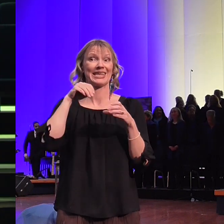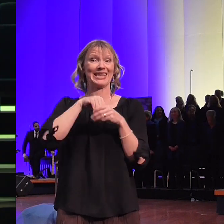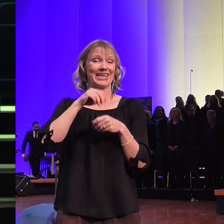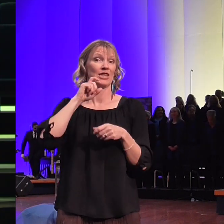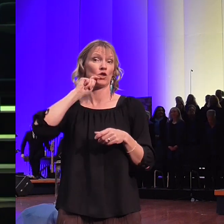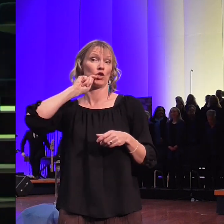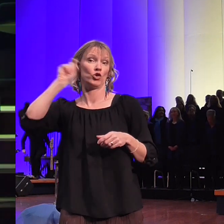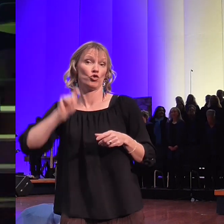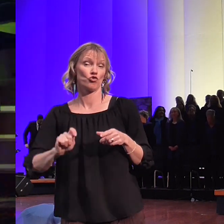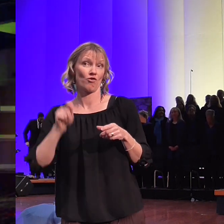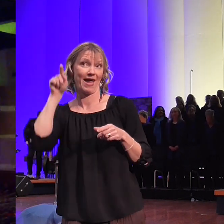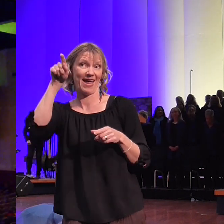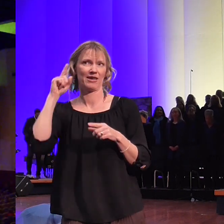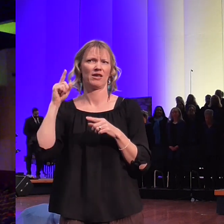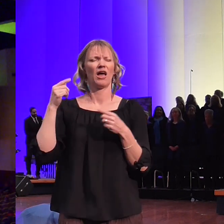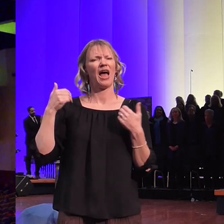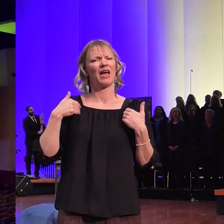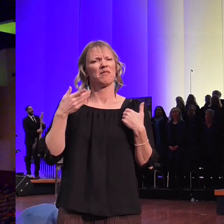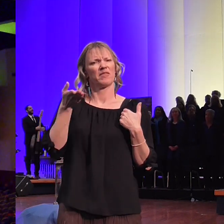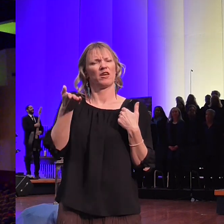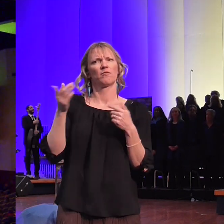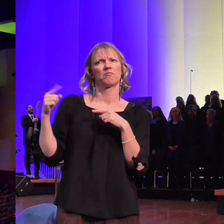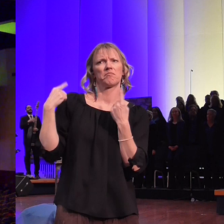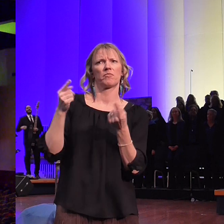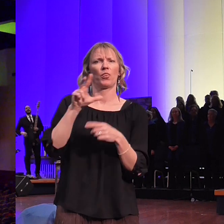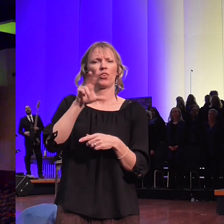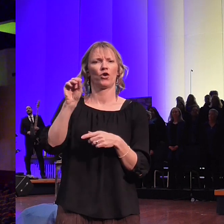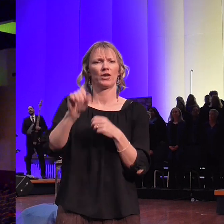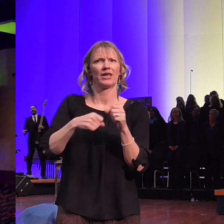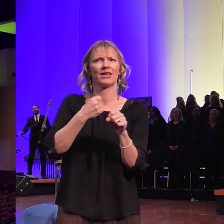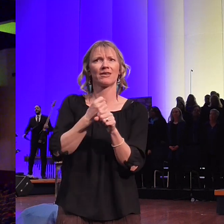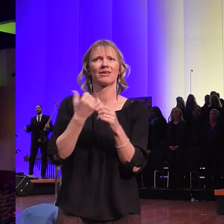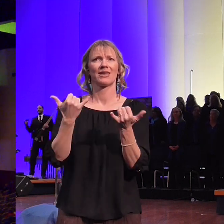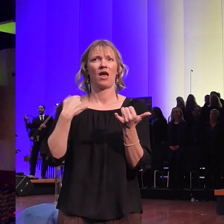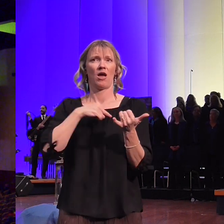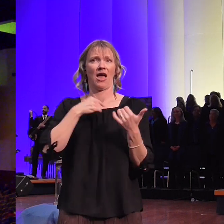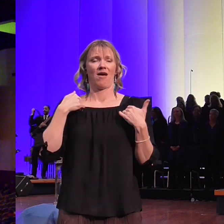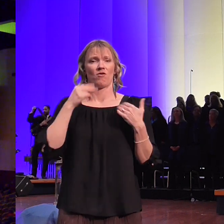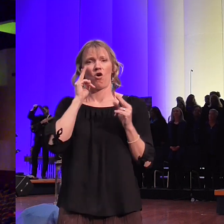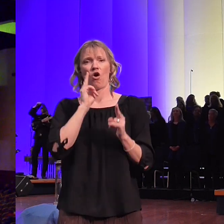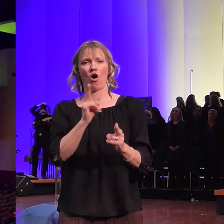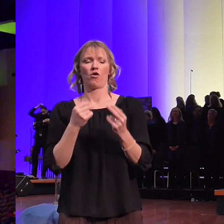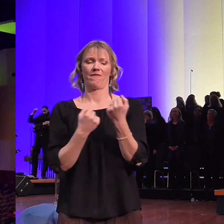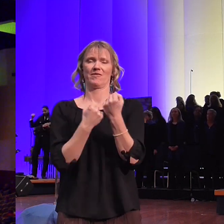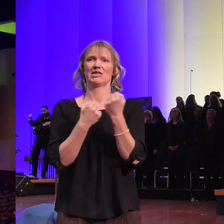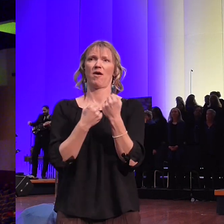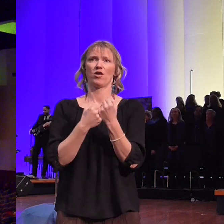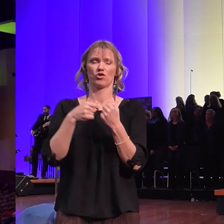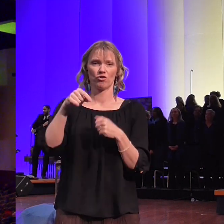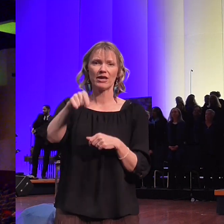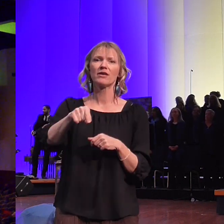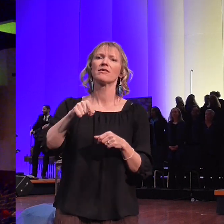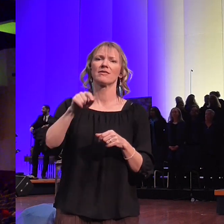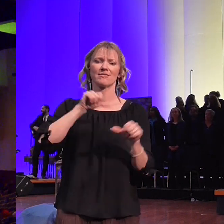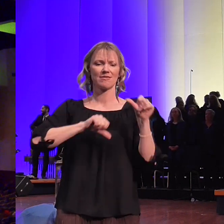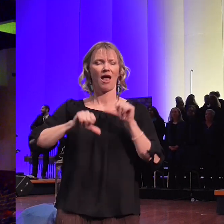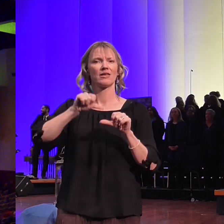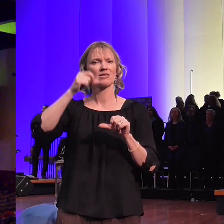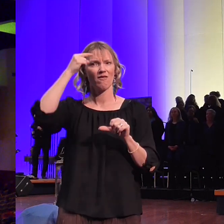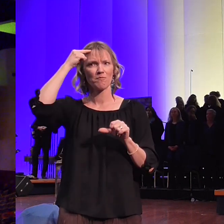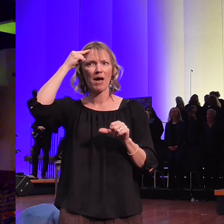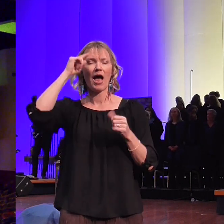for about 30 years. And at Mile High Church, we have the honor of now sponsoring these Science of